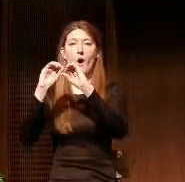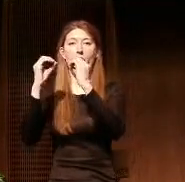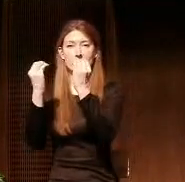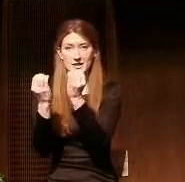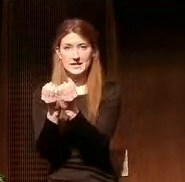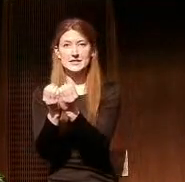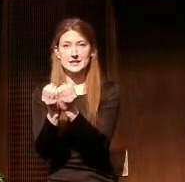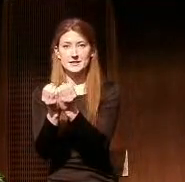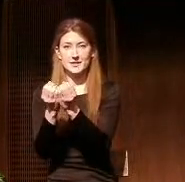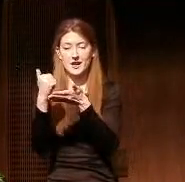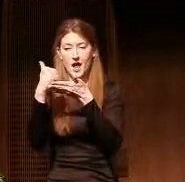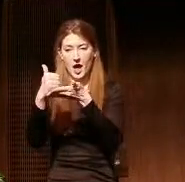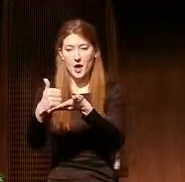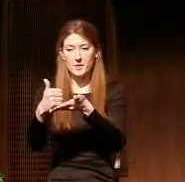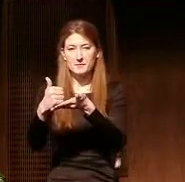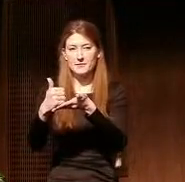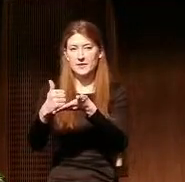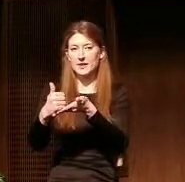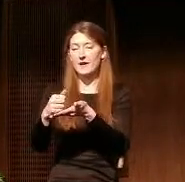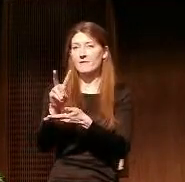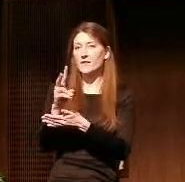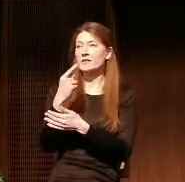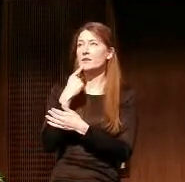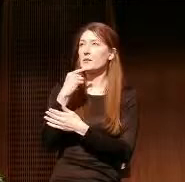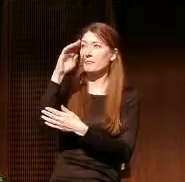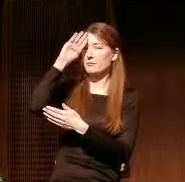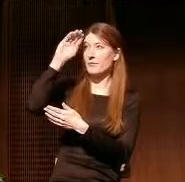"Brad, I'm not going to be here forever."